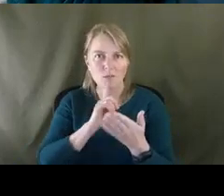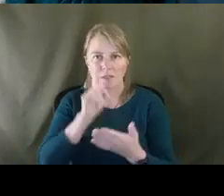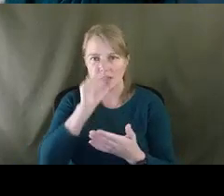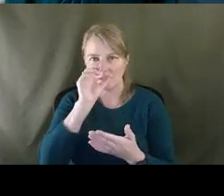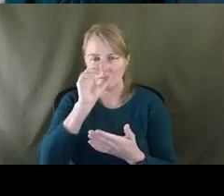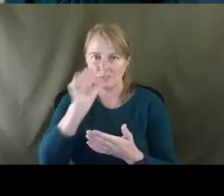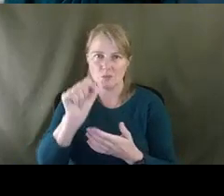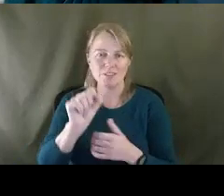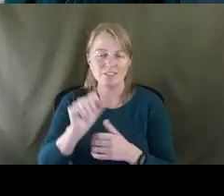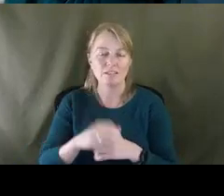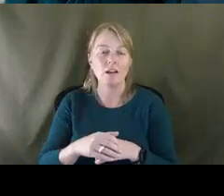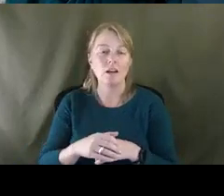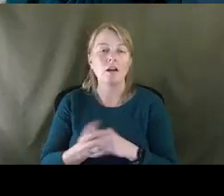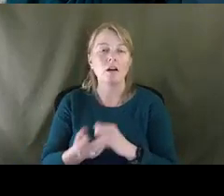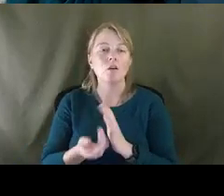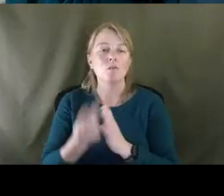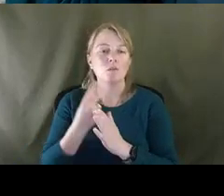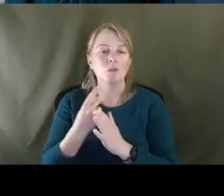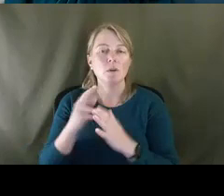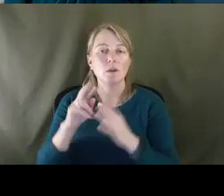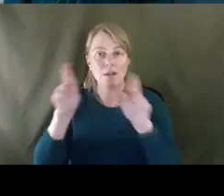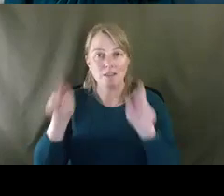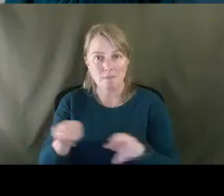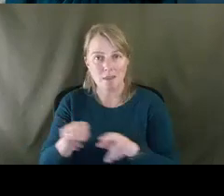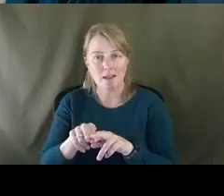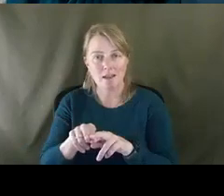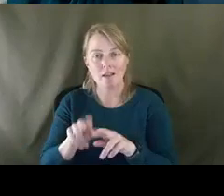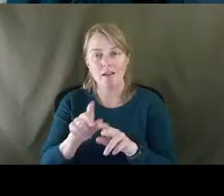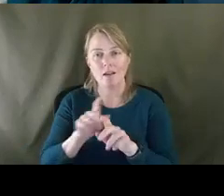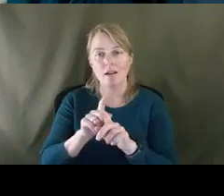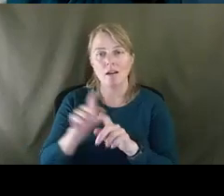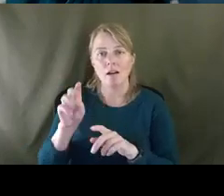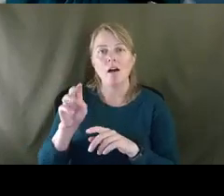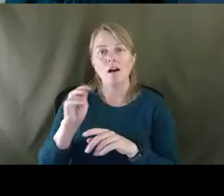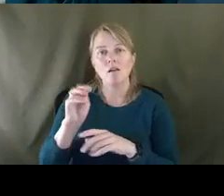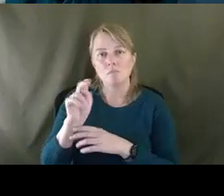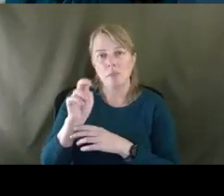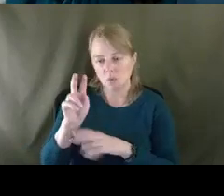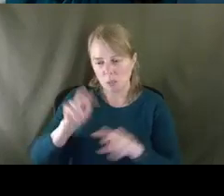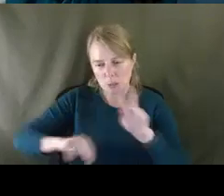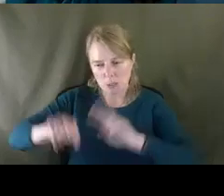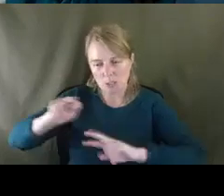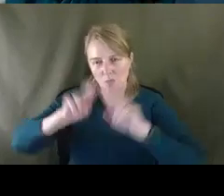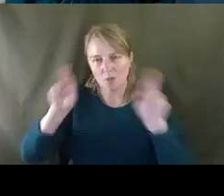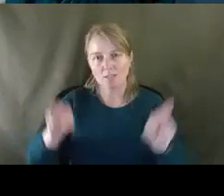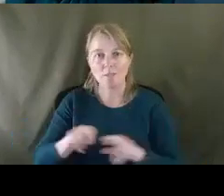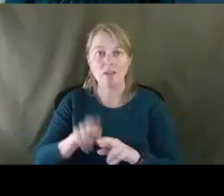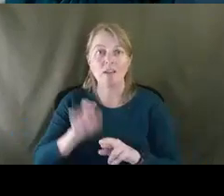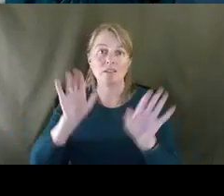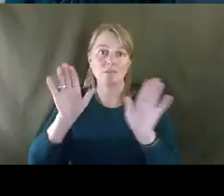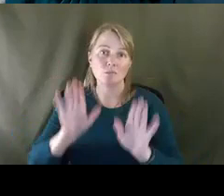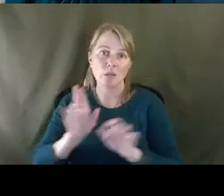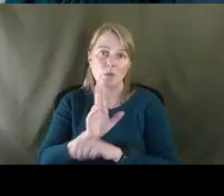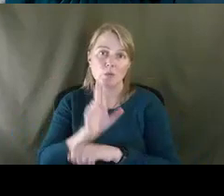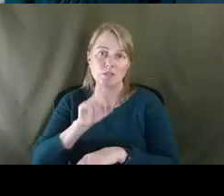intriguing. Reviewing your resume, having a mentor review a mentee's resume is excellent use of the time during the program. And of